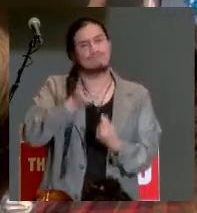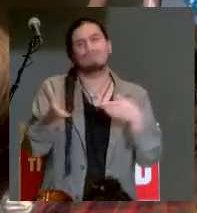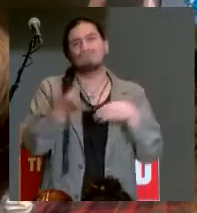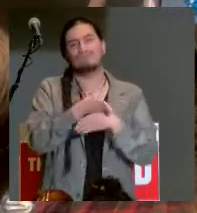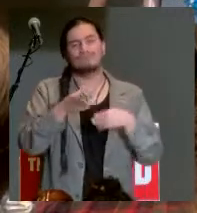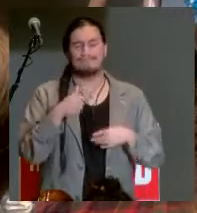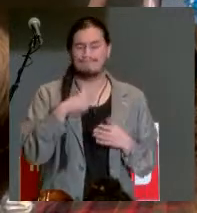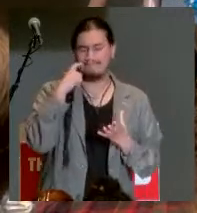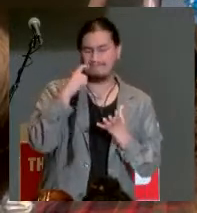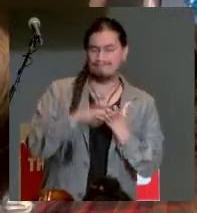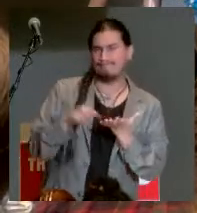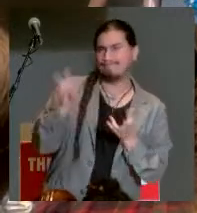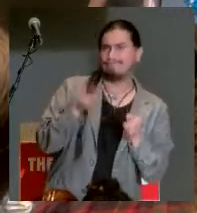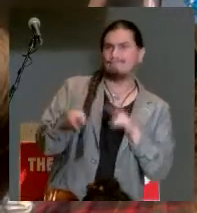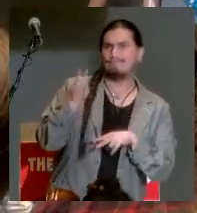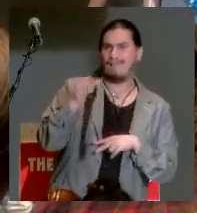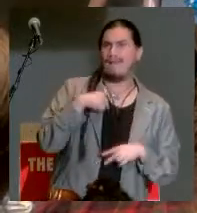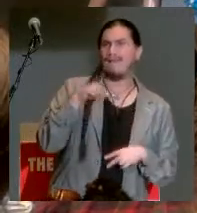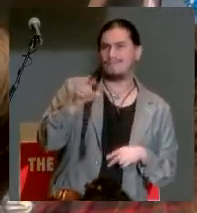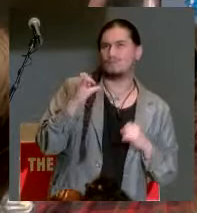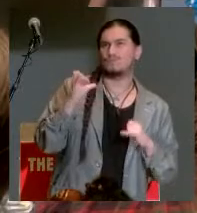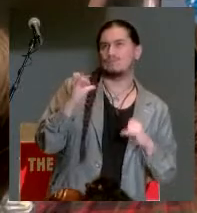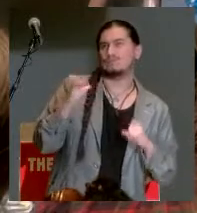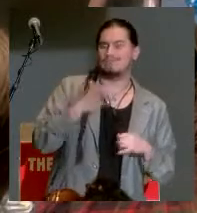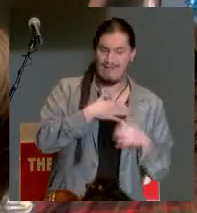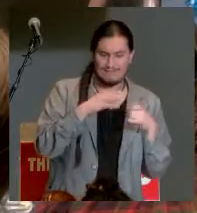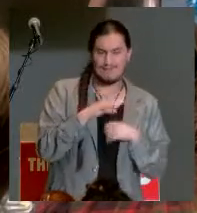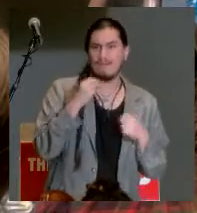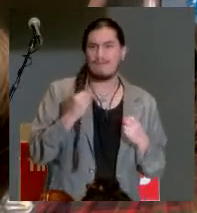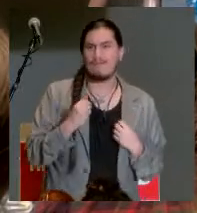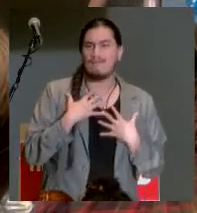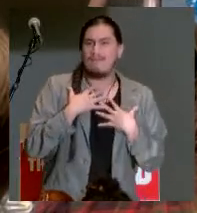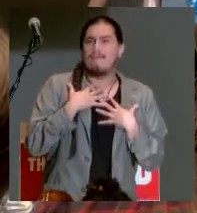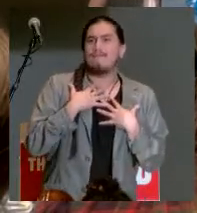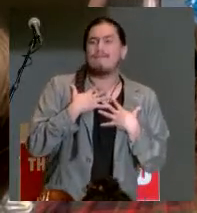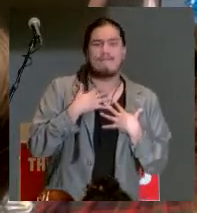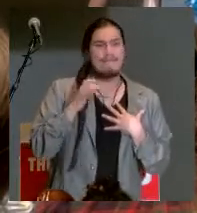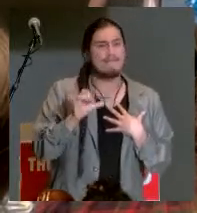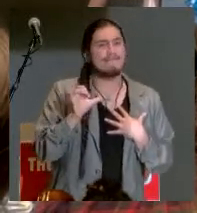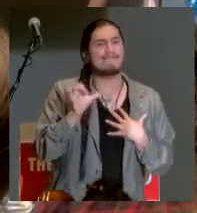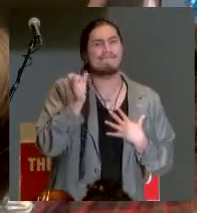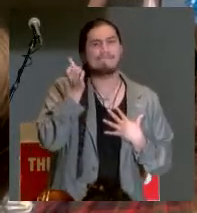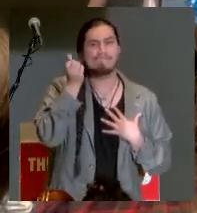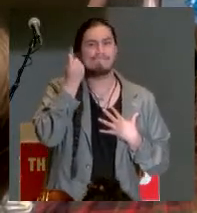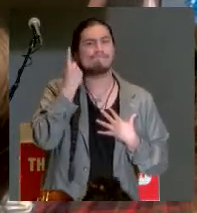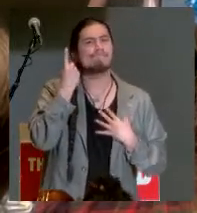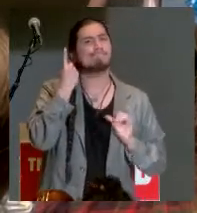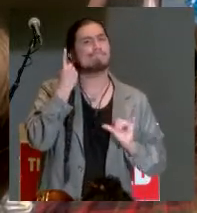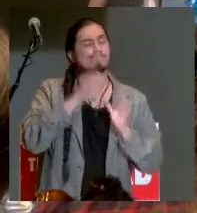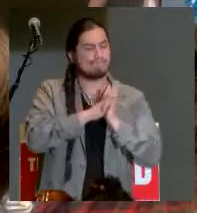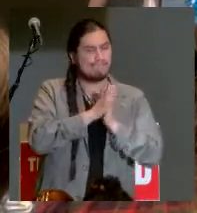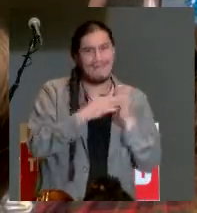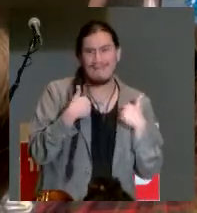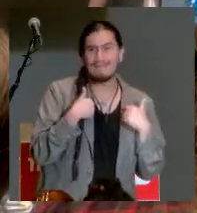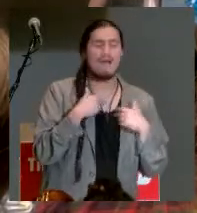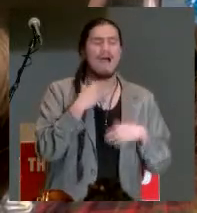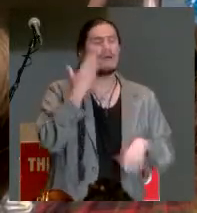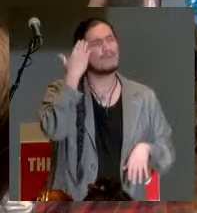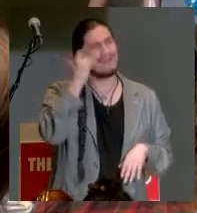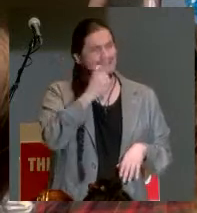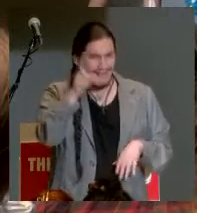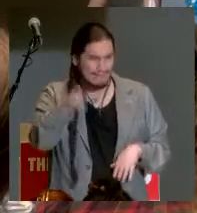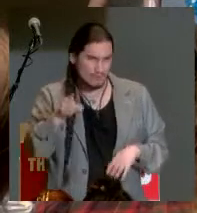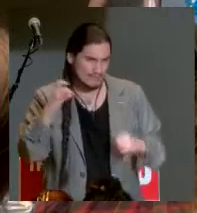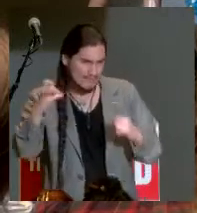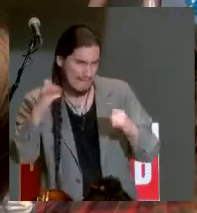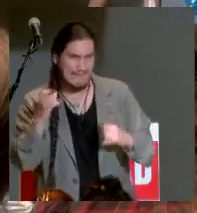like, that's what I need to do. Like my spirit lit up and I knew that I didn't have to be them. I didn't